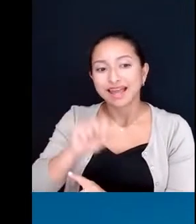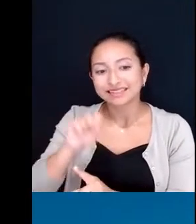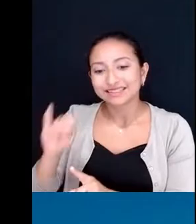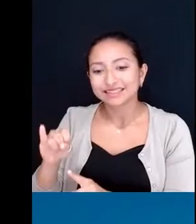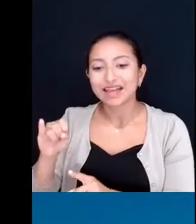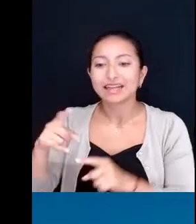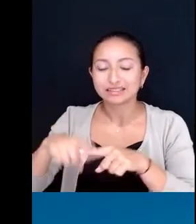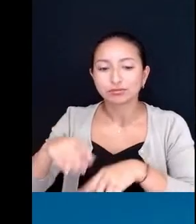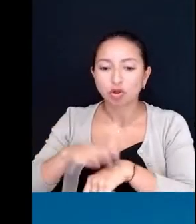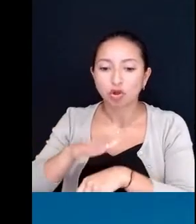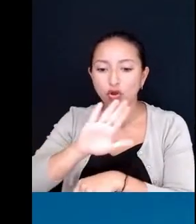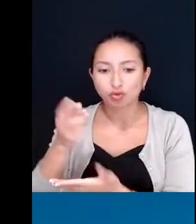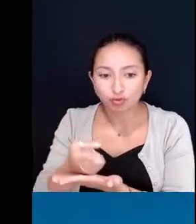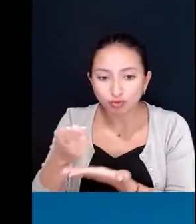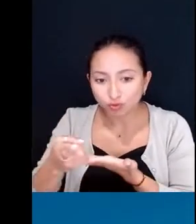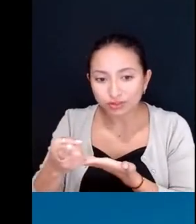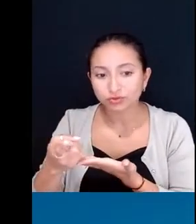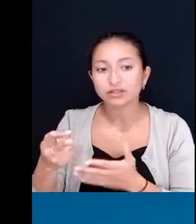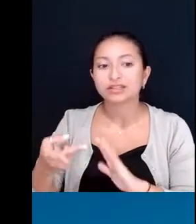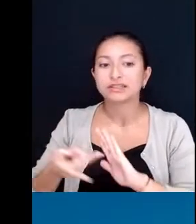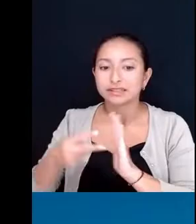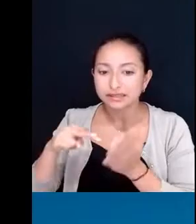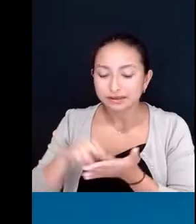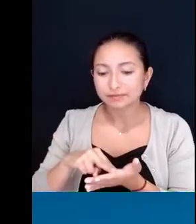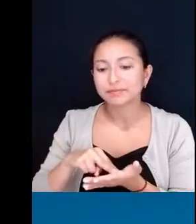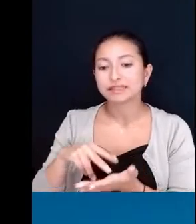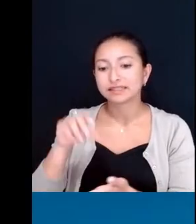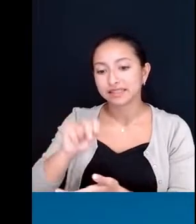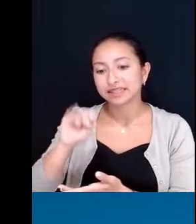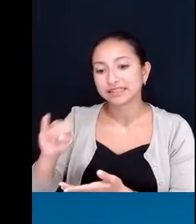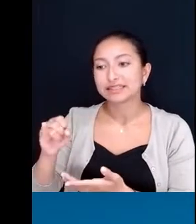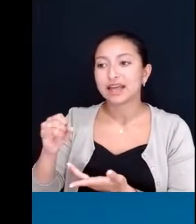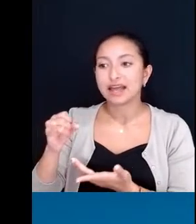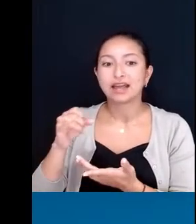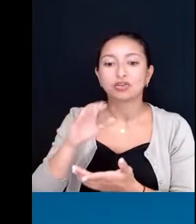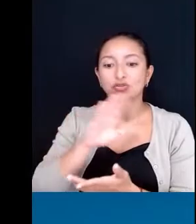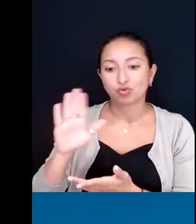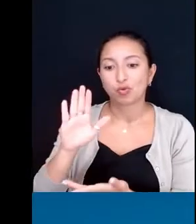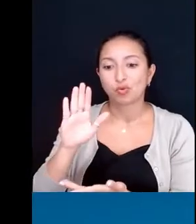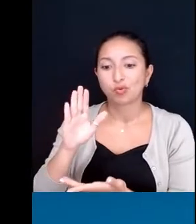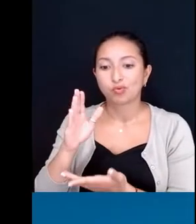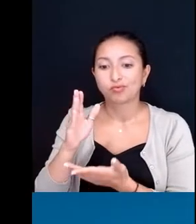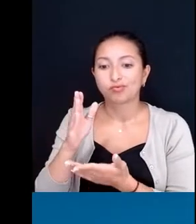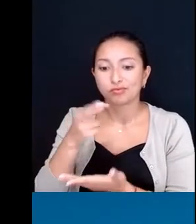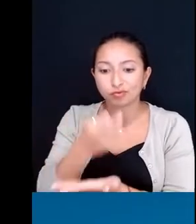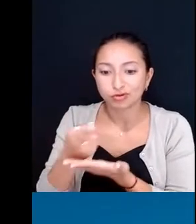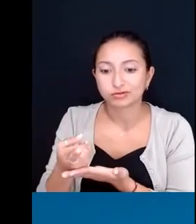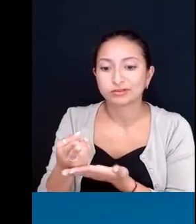account balances, and the distributions are considered in determining eligibility for SSI.